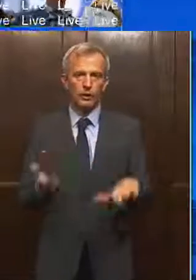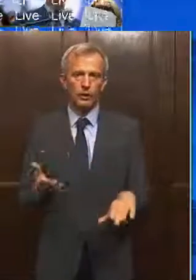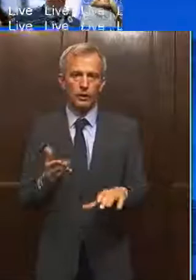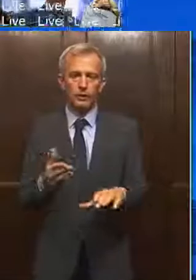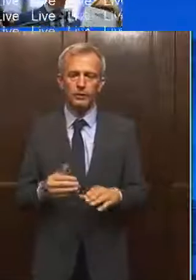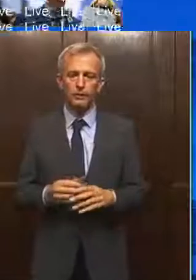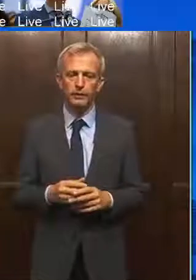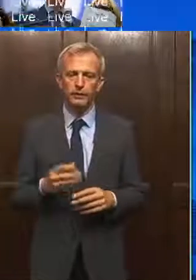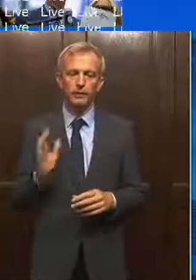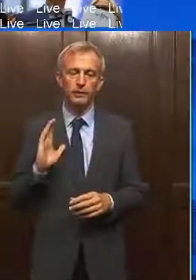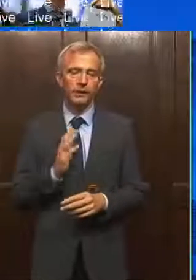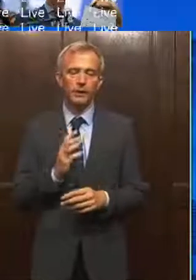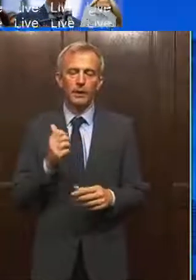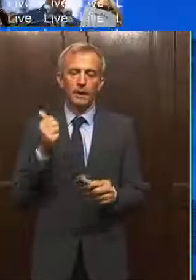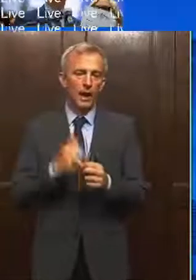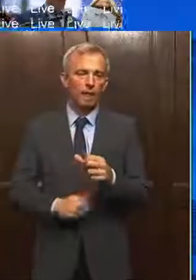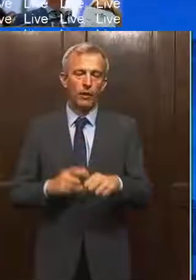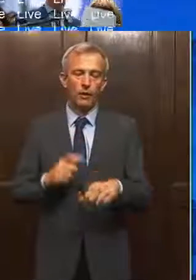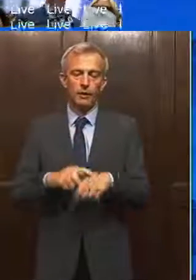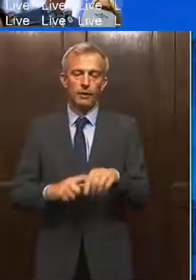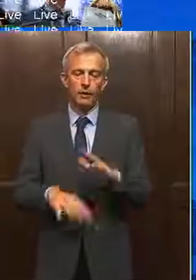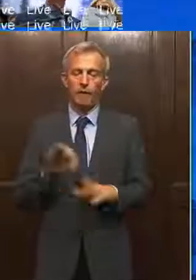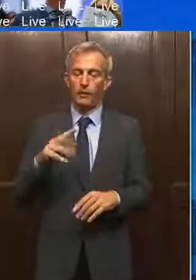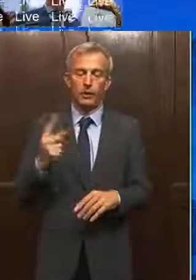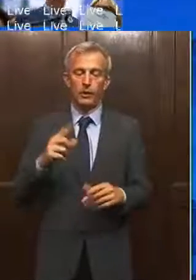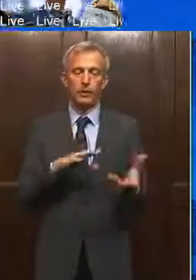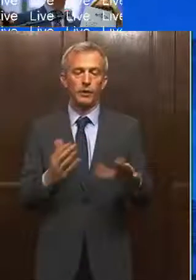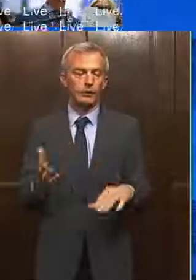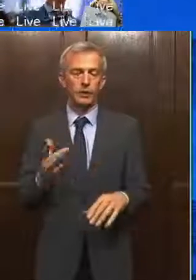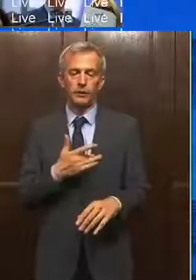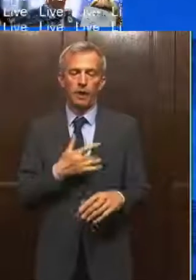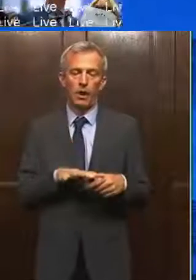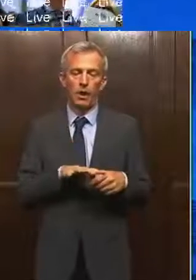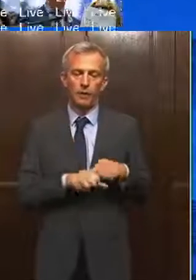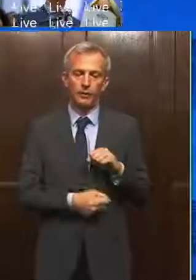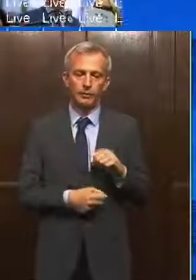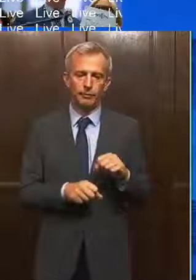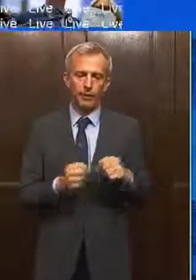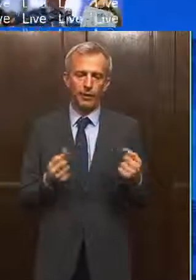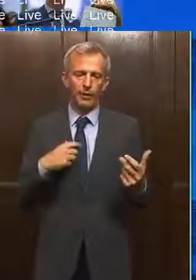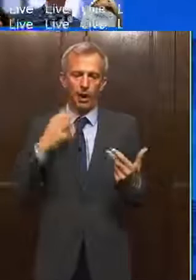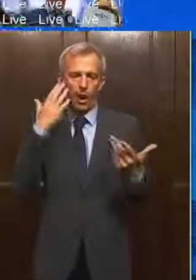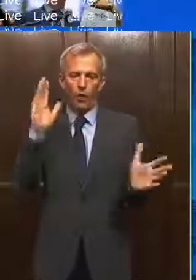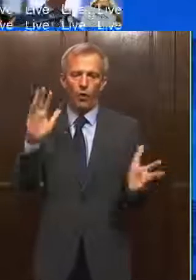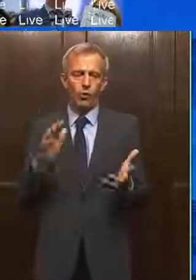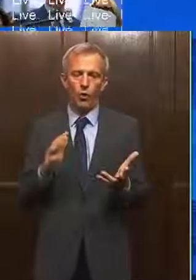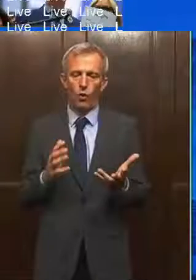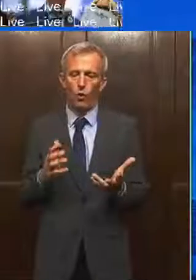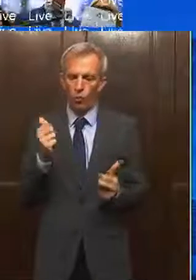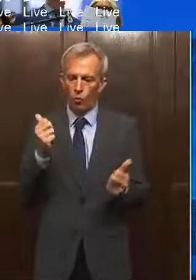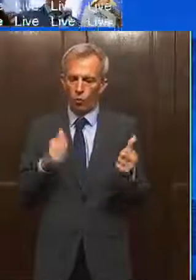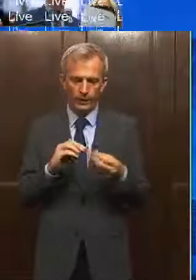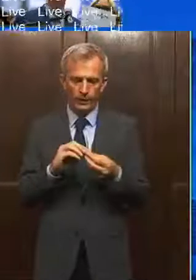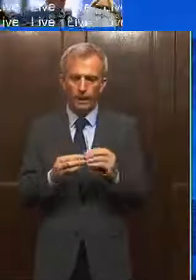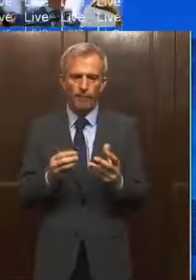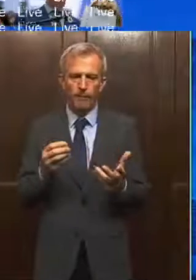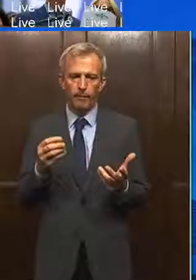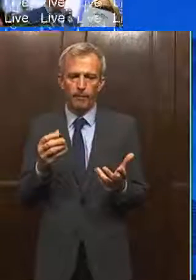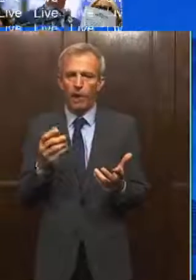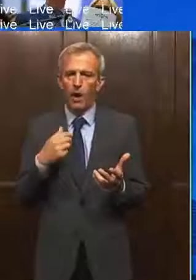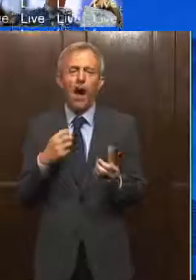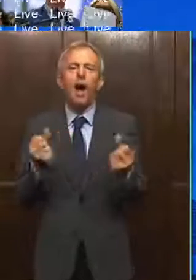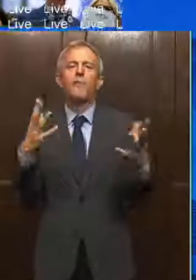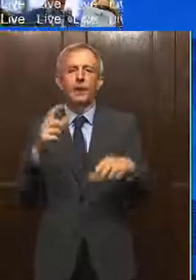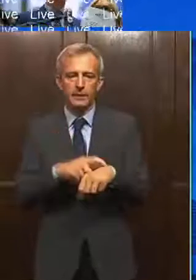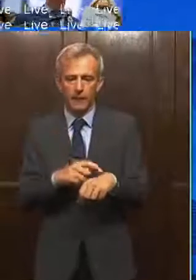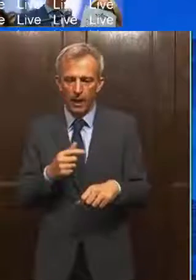hearts break every single time. I don't even know what number address this is that I've given to you. Each night I've come before